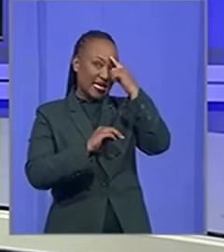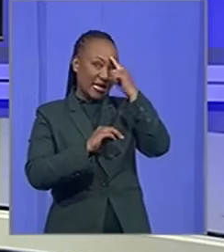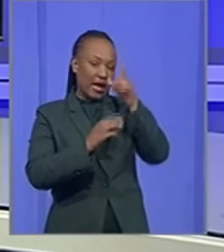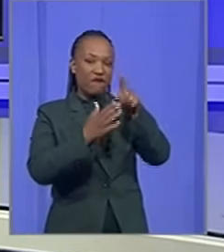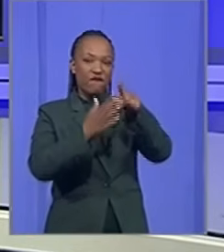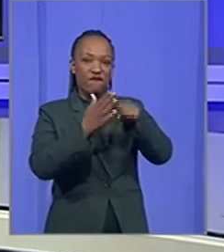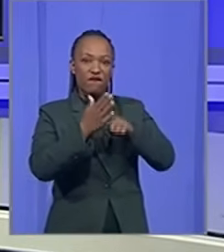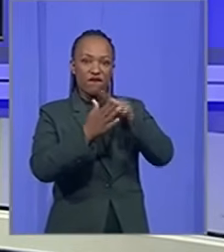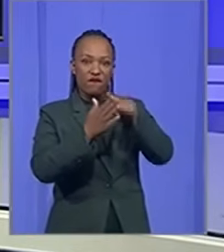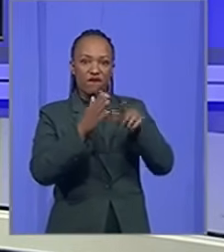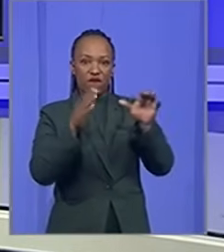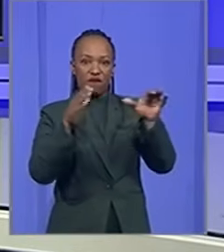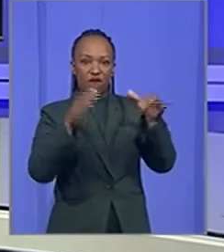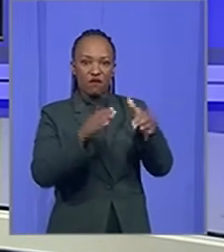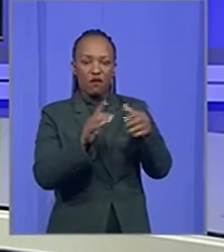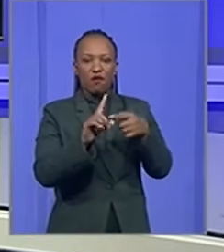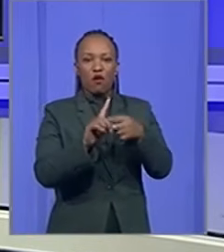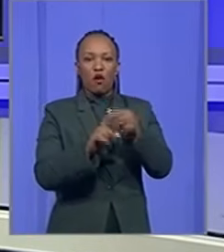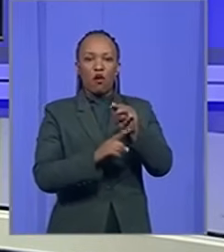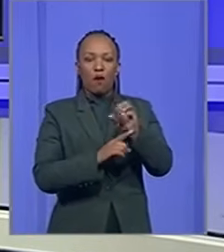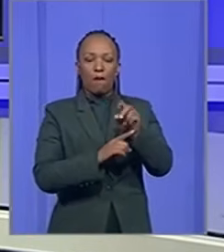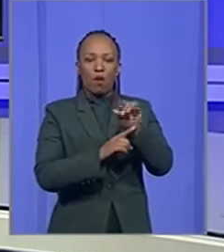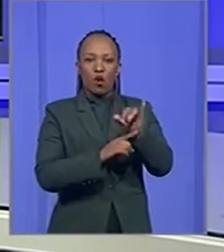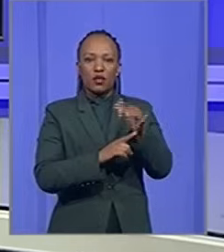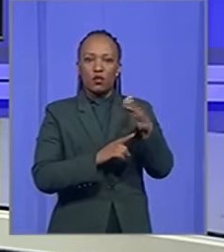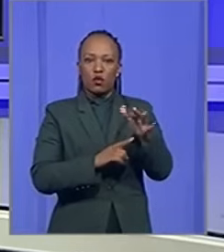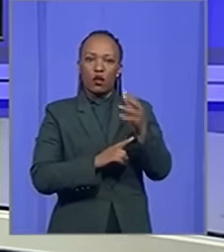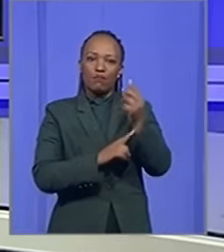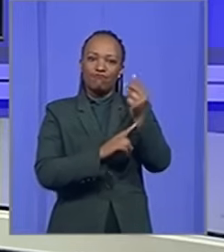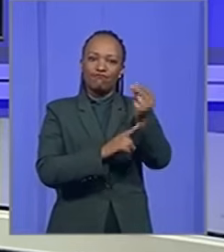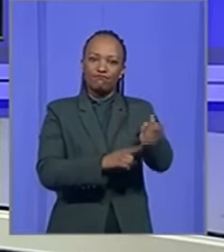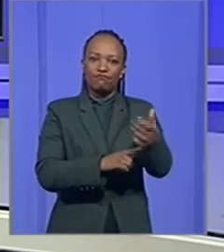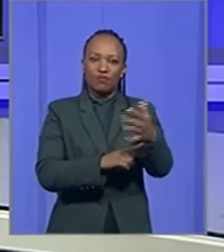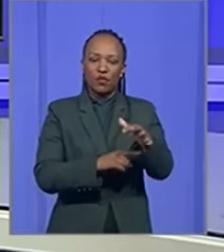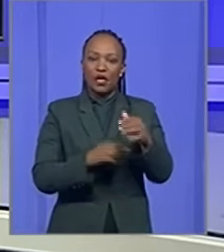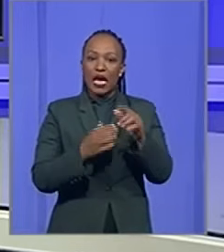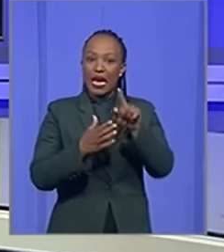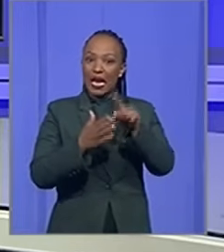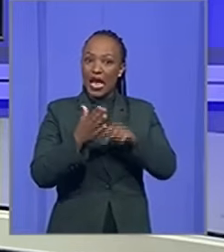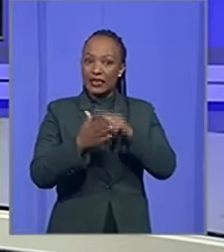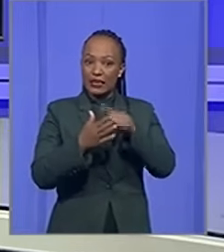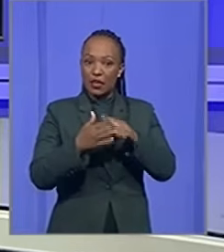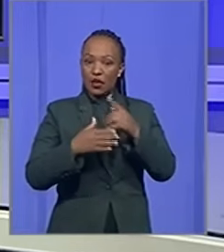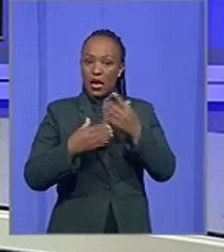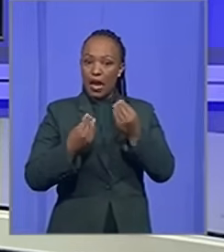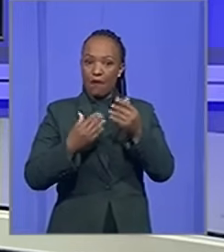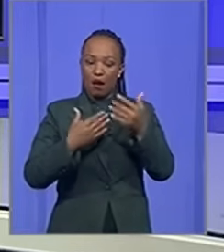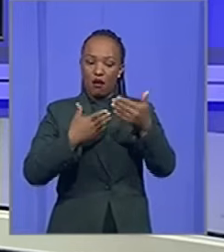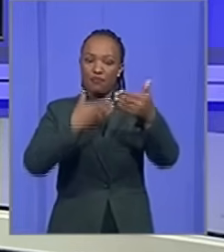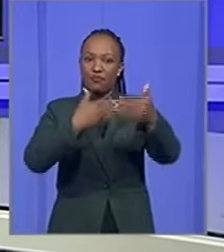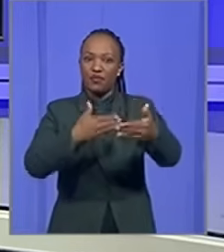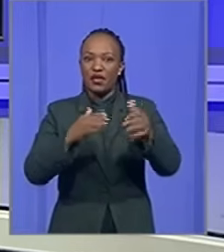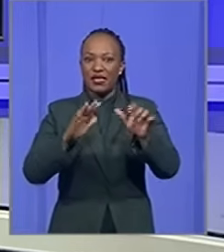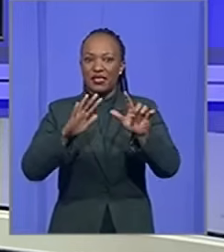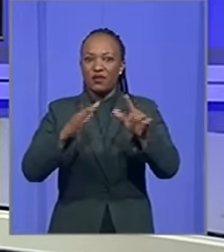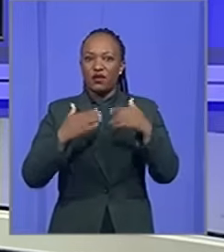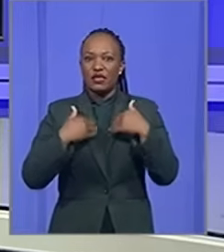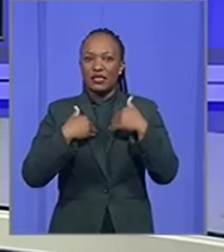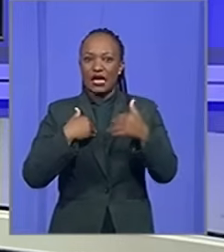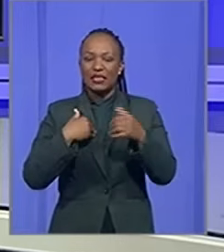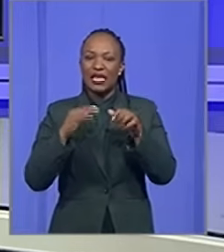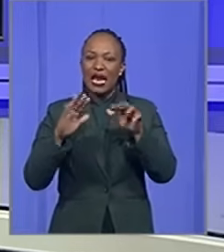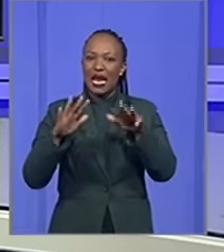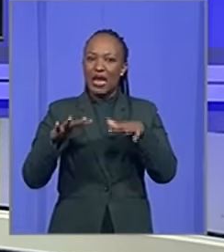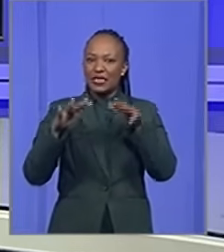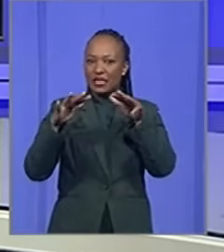Narendra Modi se haellwa ke tlholo e neng e lebelletswe. Mokgahlelo wa bosupa wa dikgetho naheng ena o qadileng ka la 19